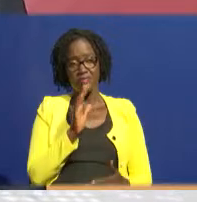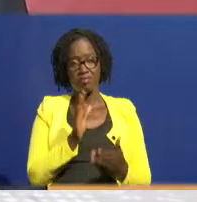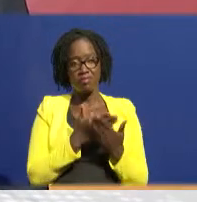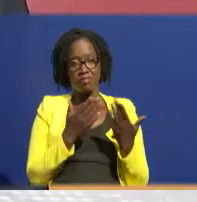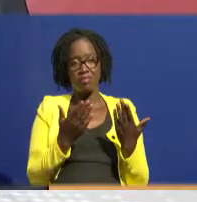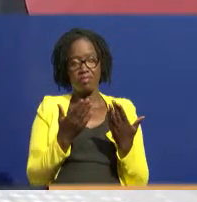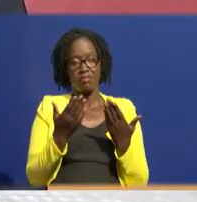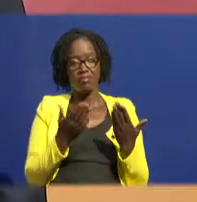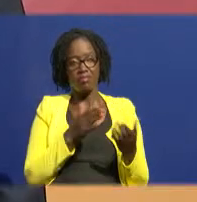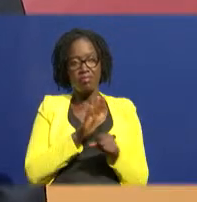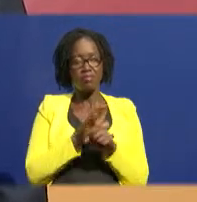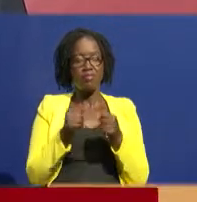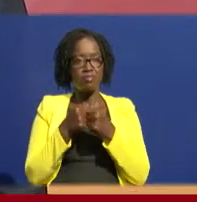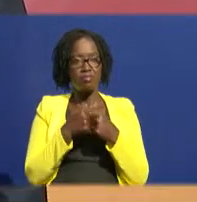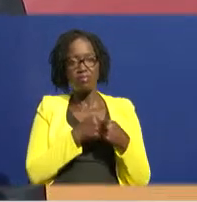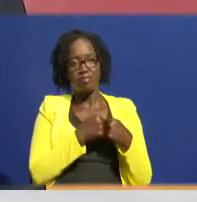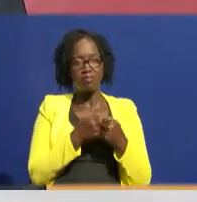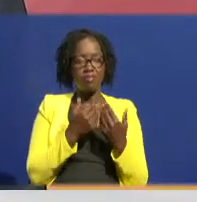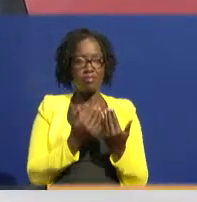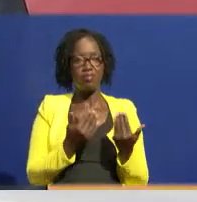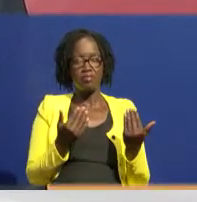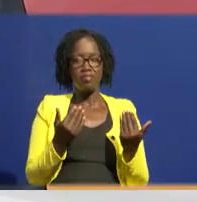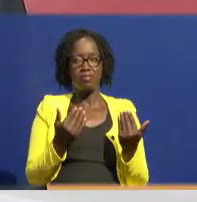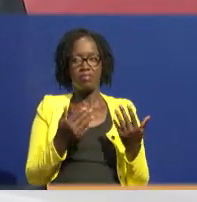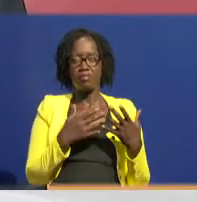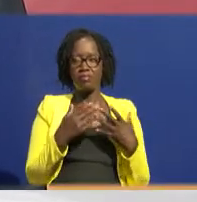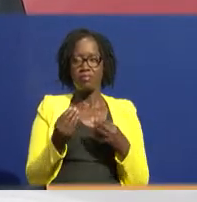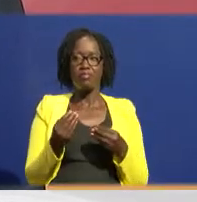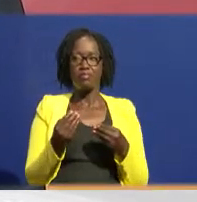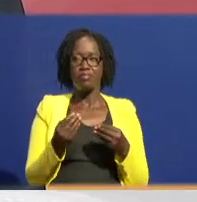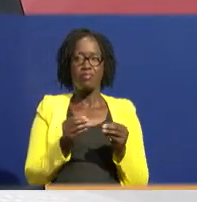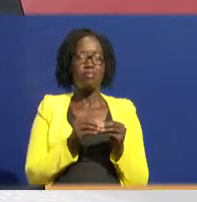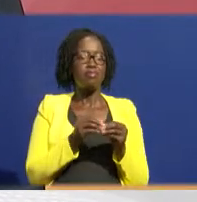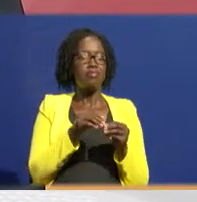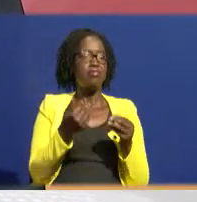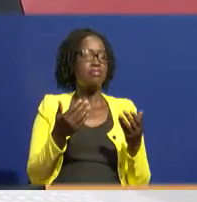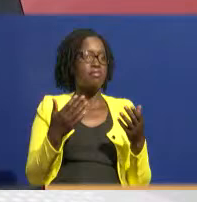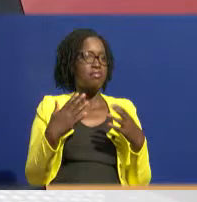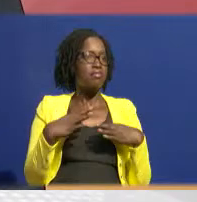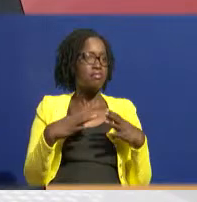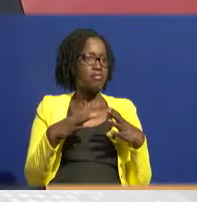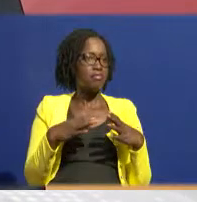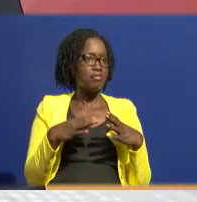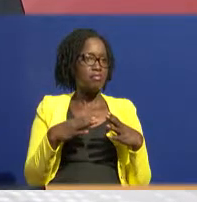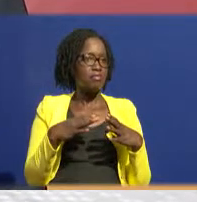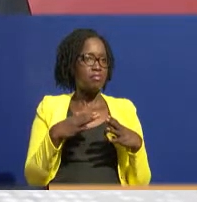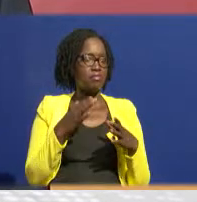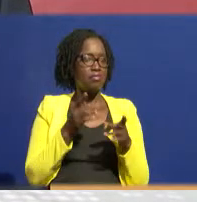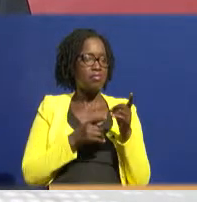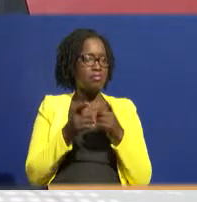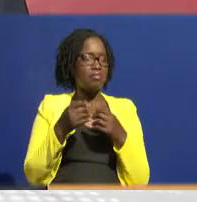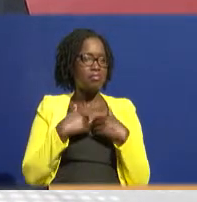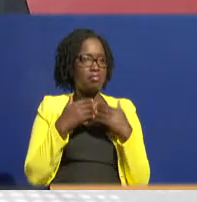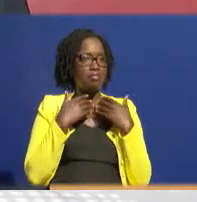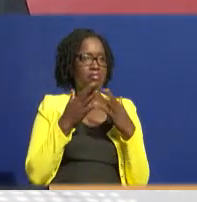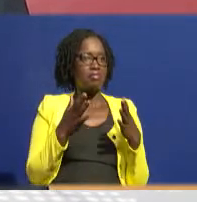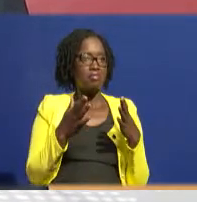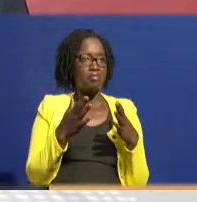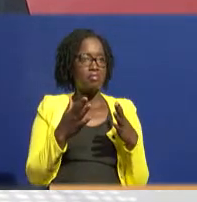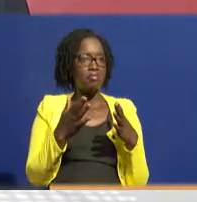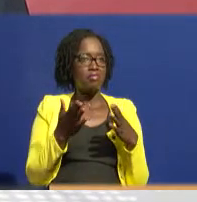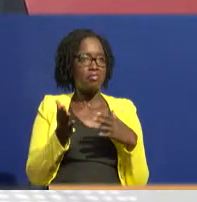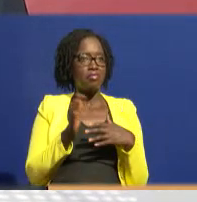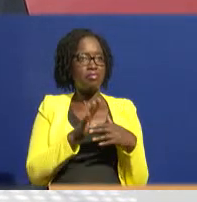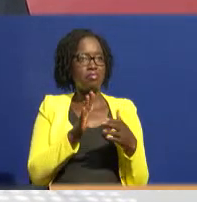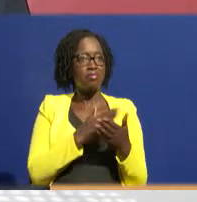brought a lot of challenge to children, because they go there and they meet other people without control, and they come